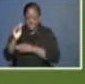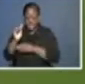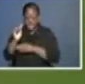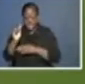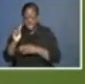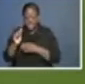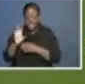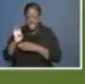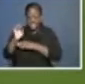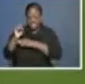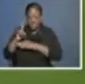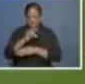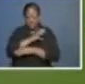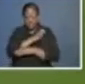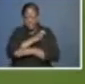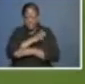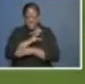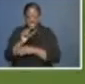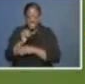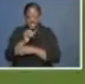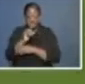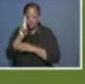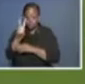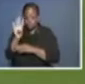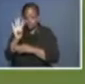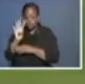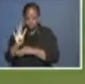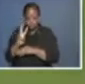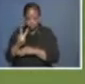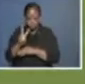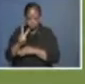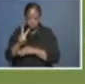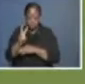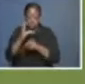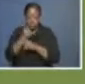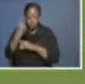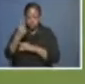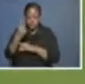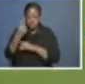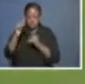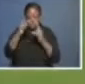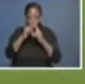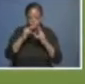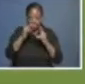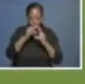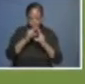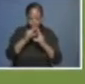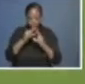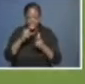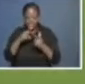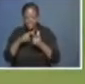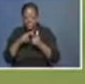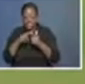Ruben Edgecombe and Kai Perez for the 2-4-2 would overcome one goal from Jaheim Lake for St. Martin